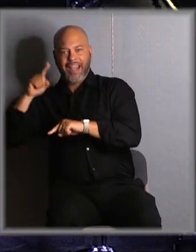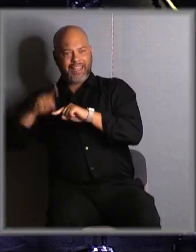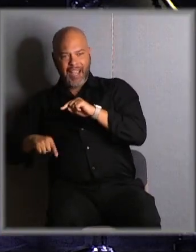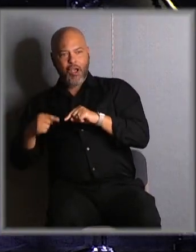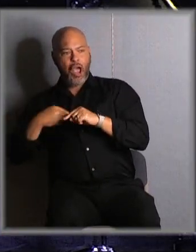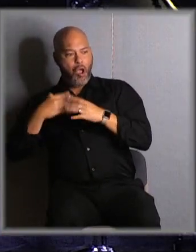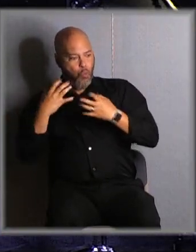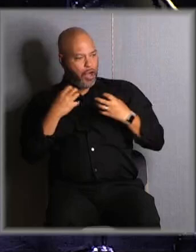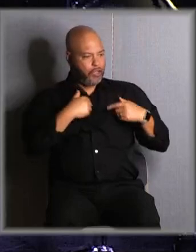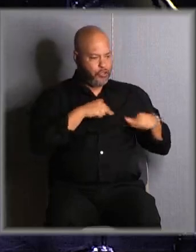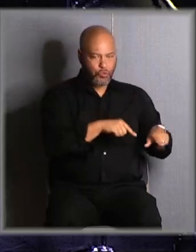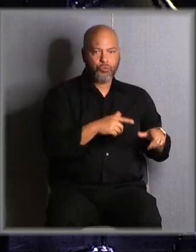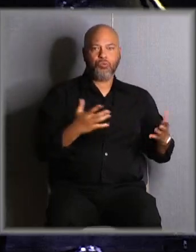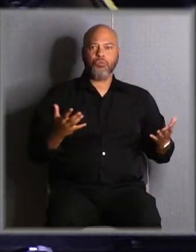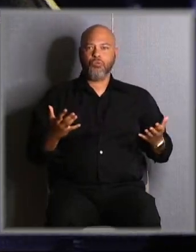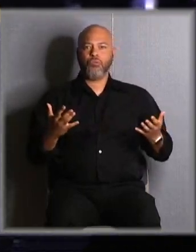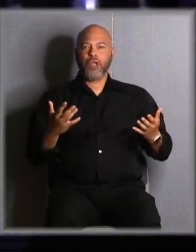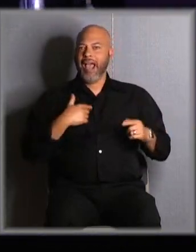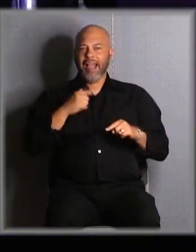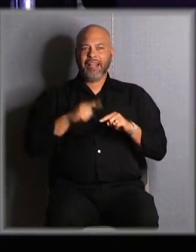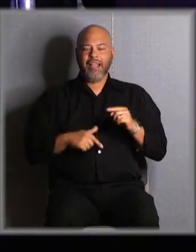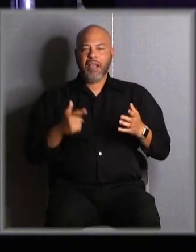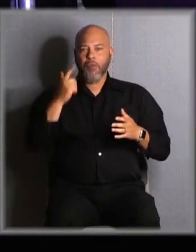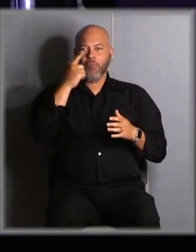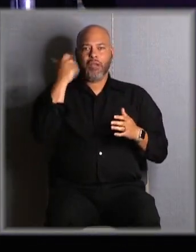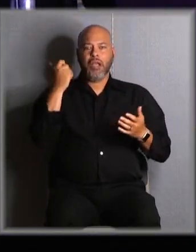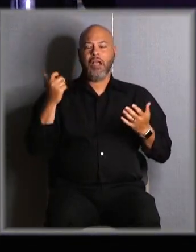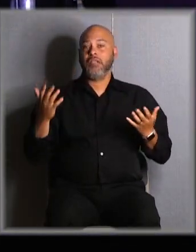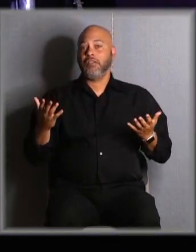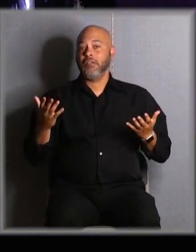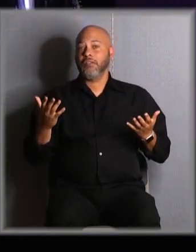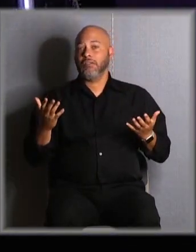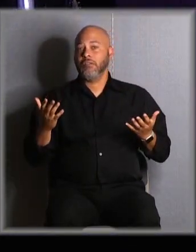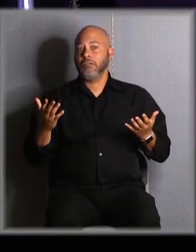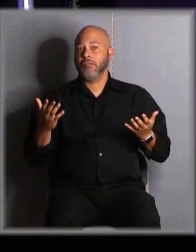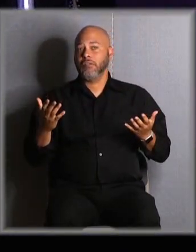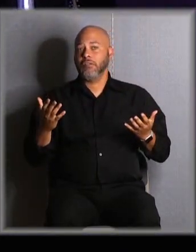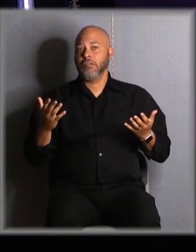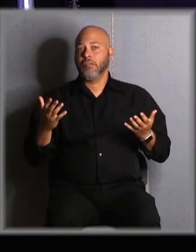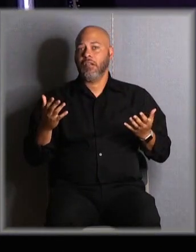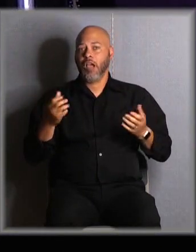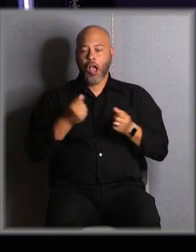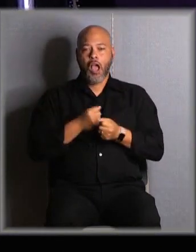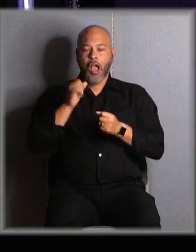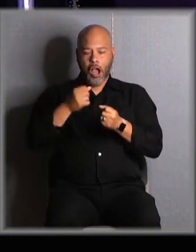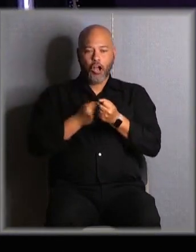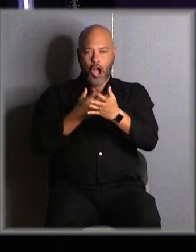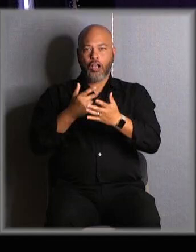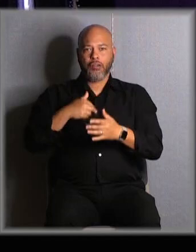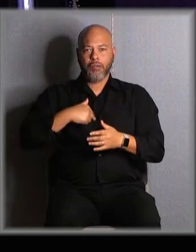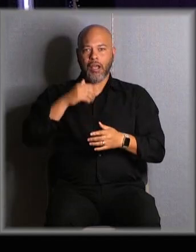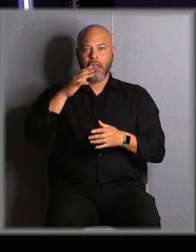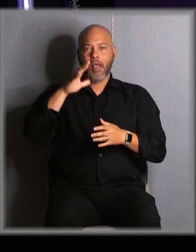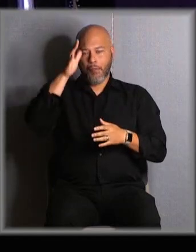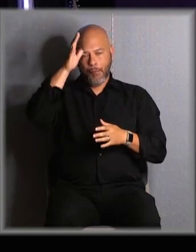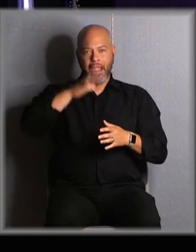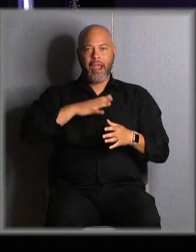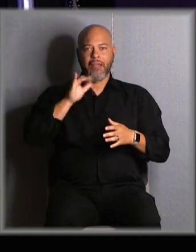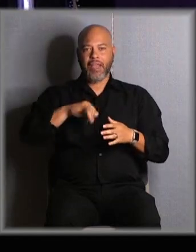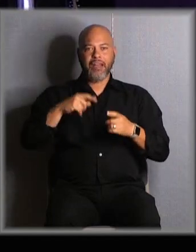that I do, I don't want to do. Paul says, oh, wretched man that I am. It ain't me,